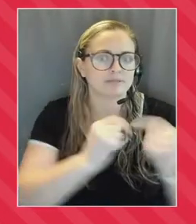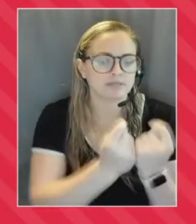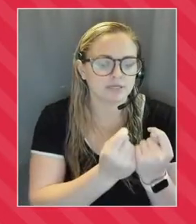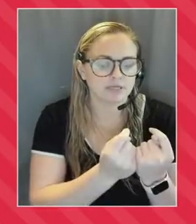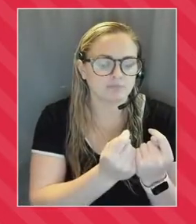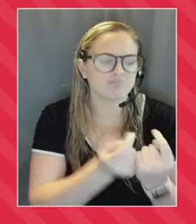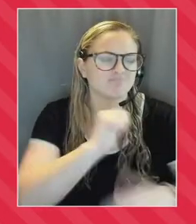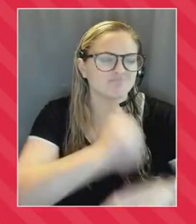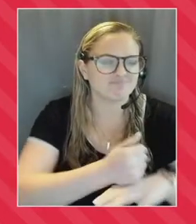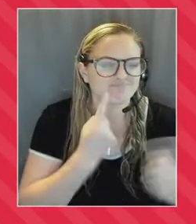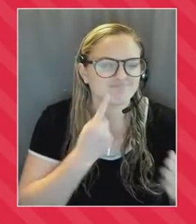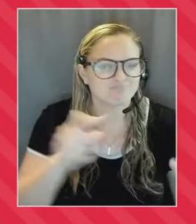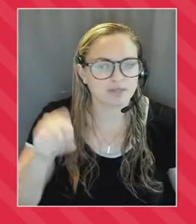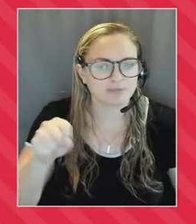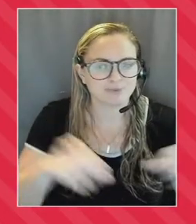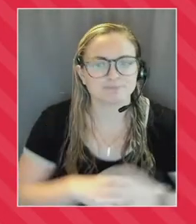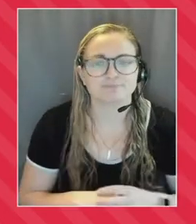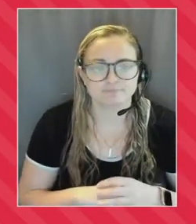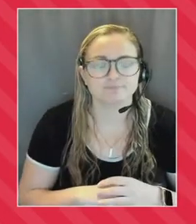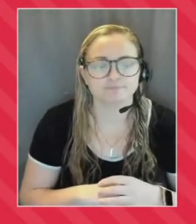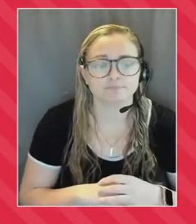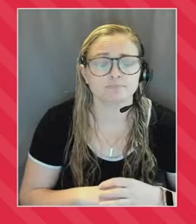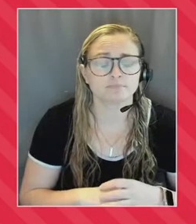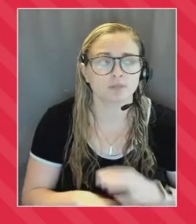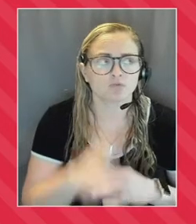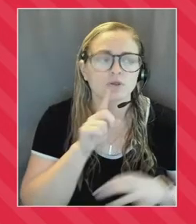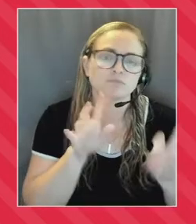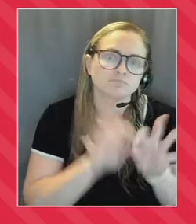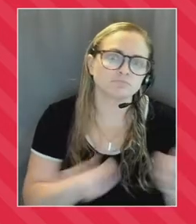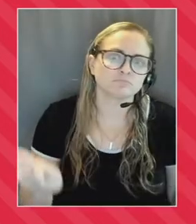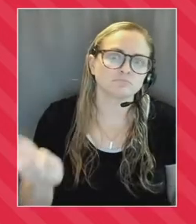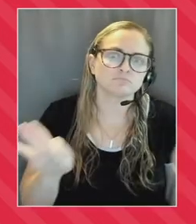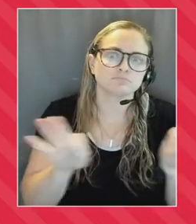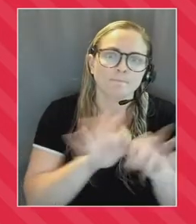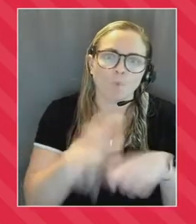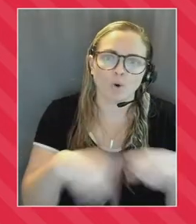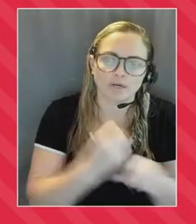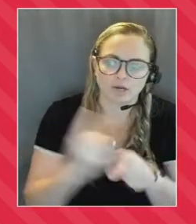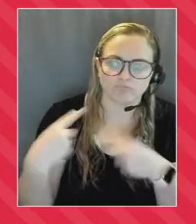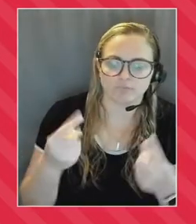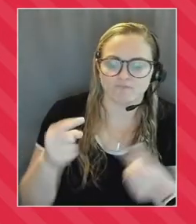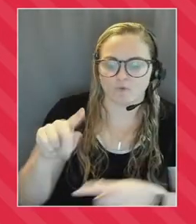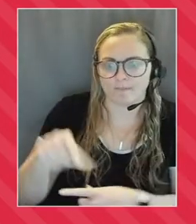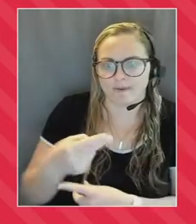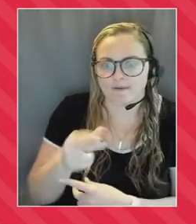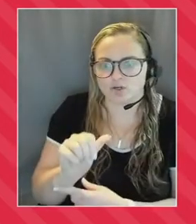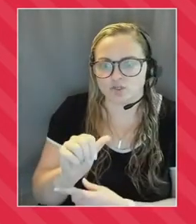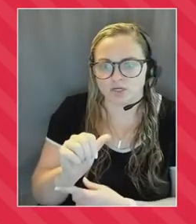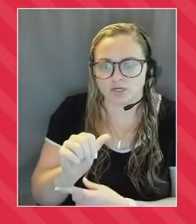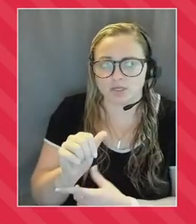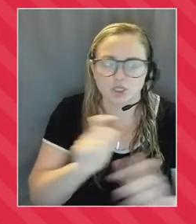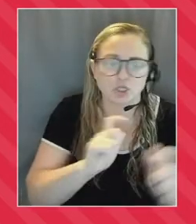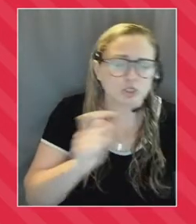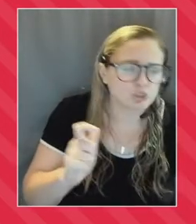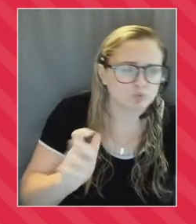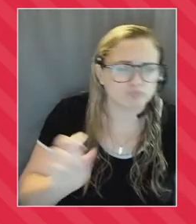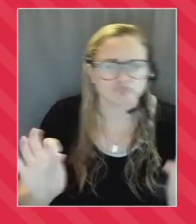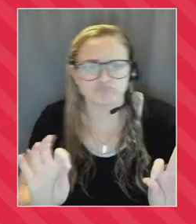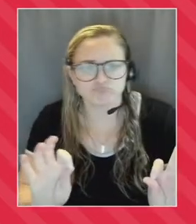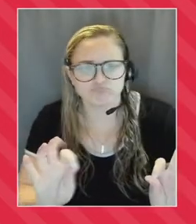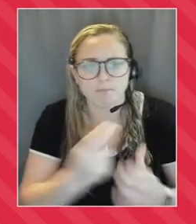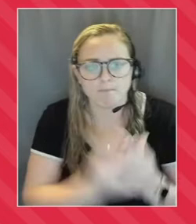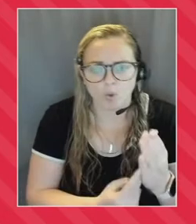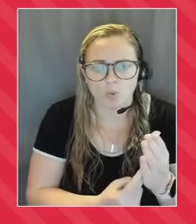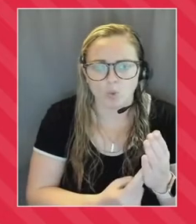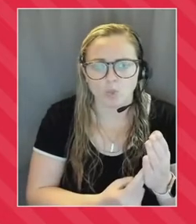possible. This has been a really important year for PHA in ways large and small. We've partnered